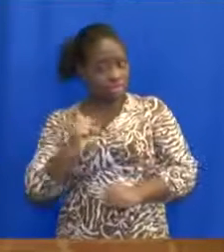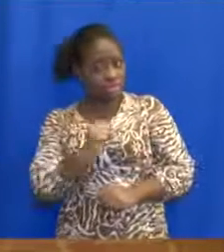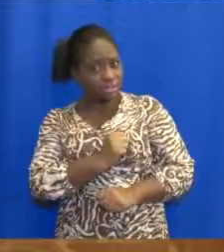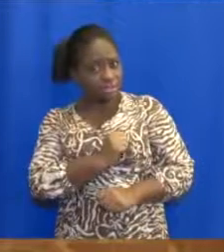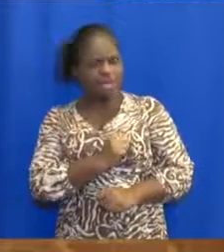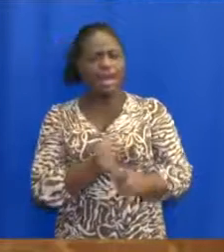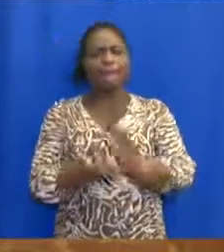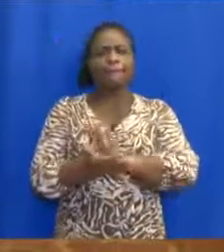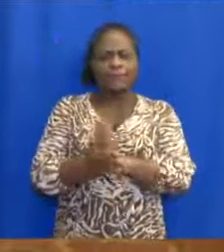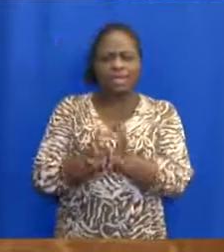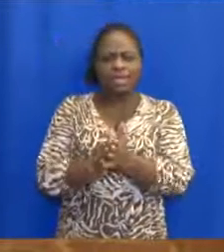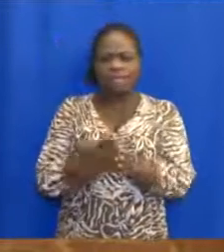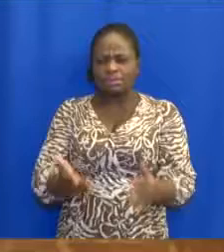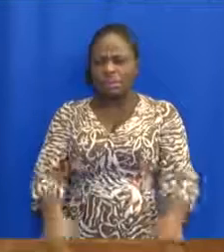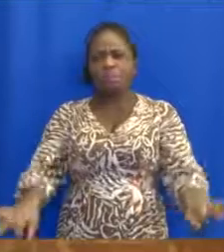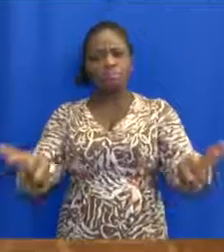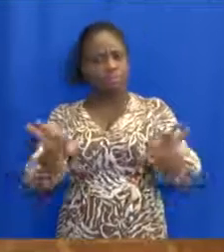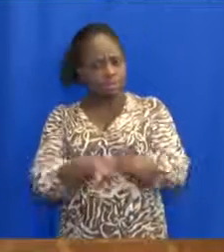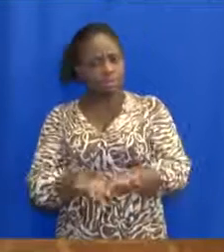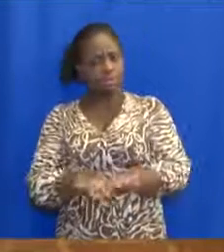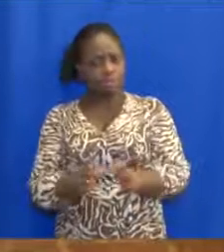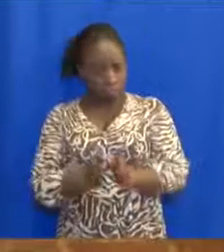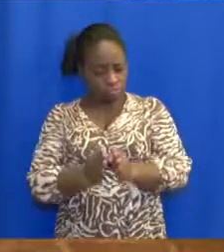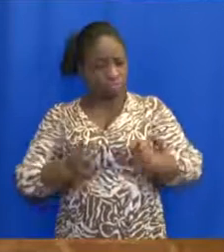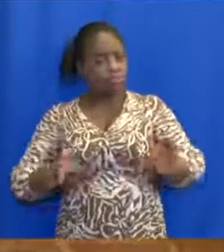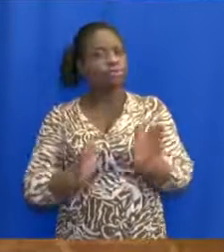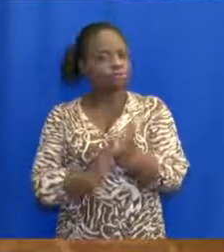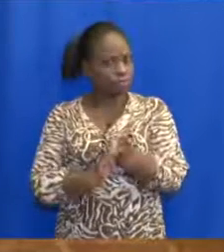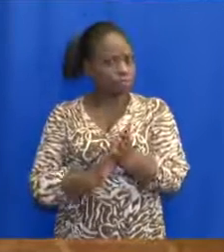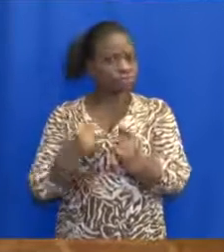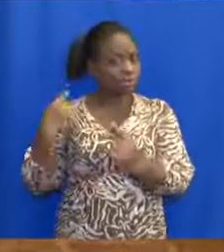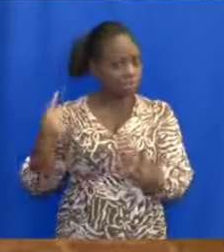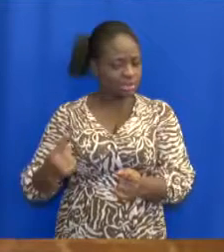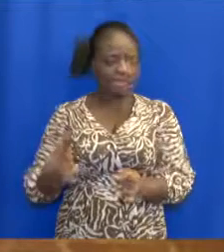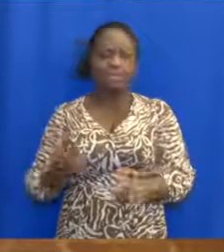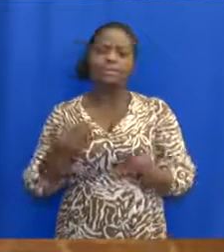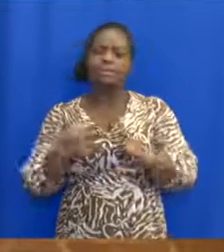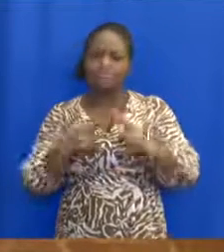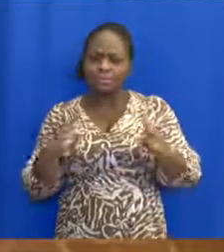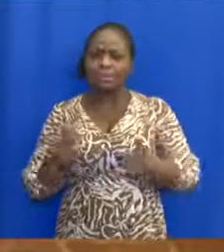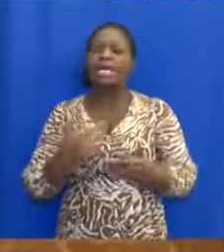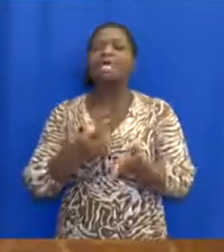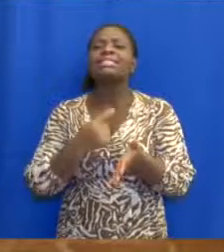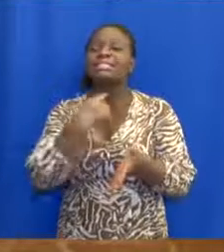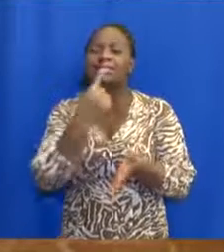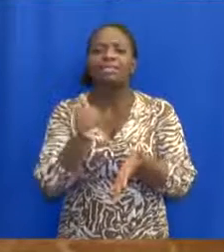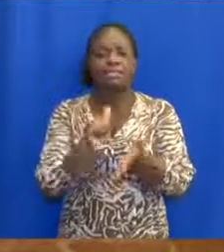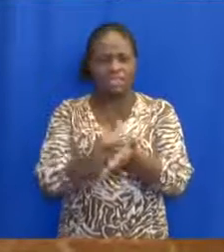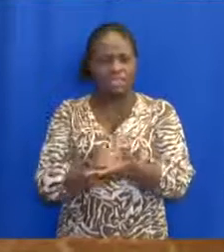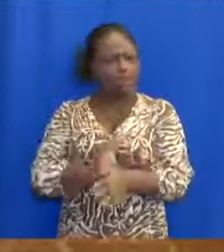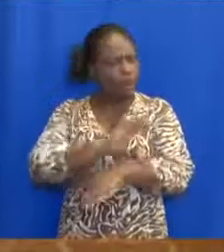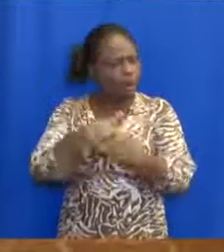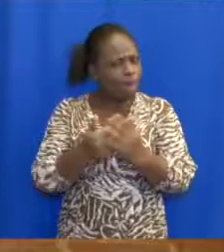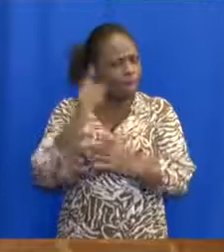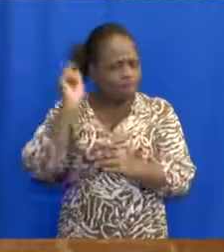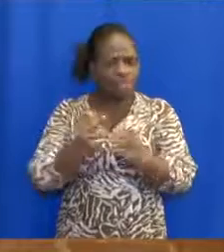been the paramount considerations in the reopening of schools, and we have therefore insisted on full